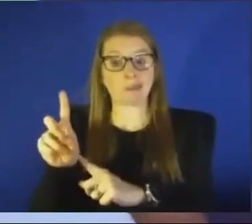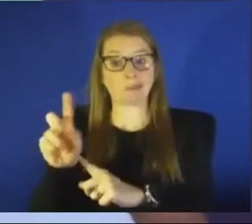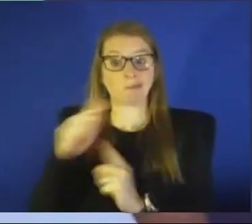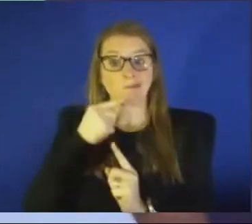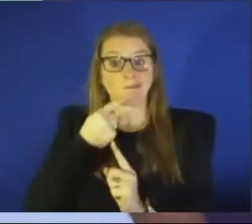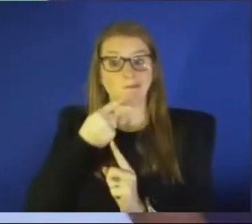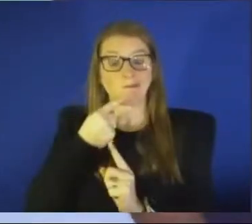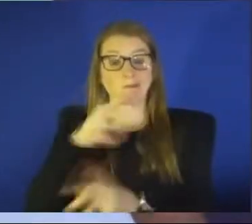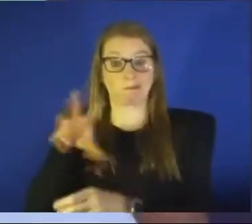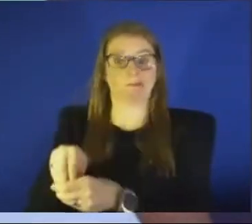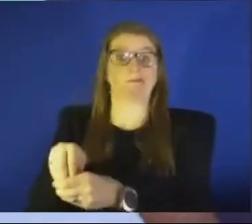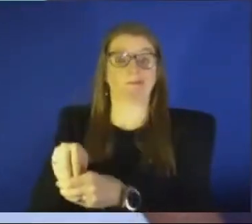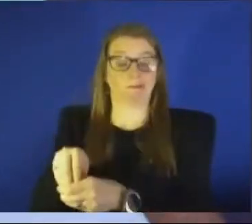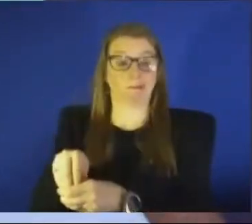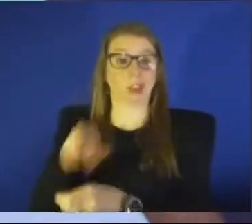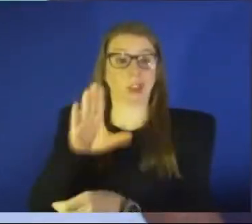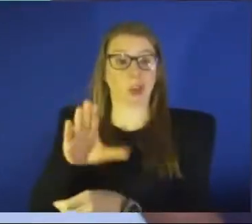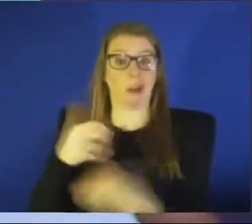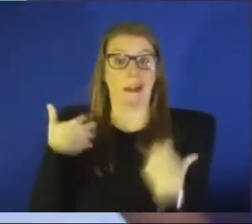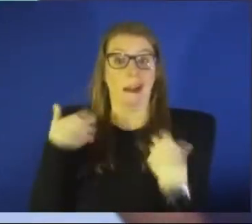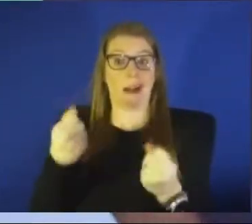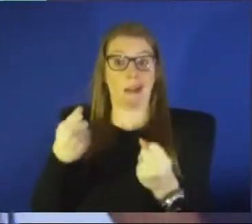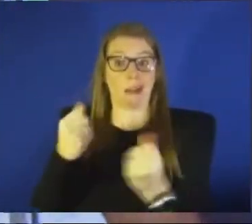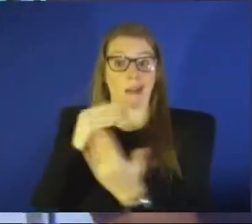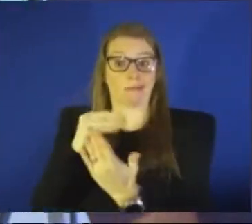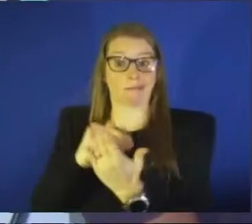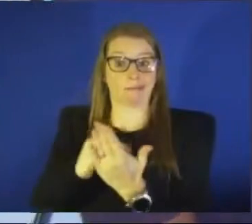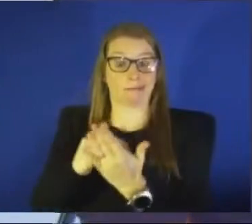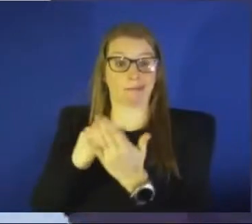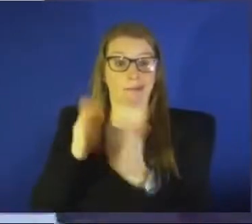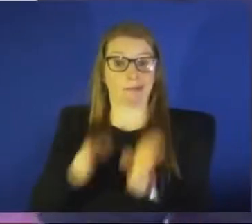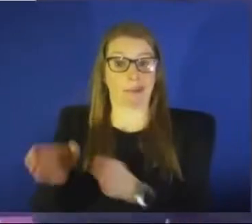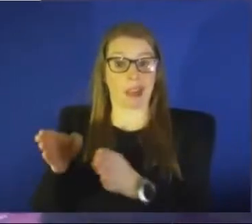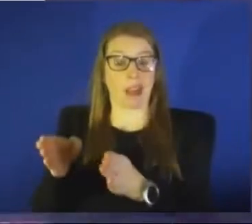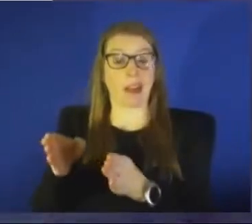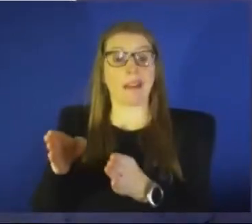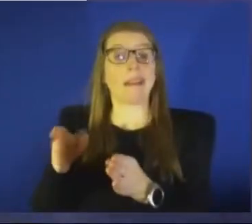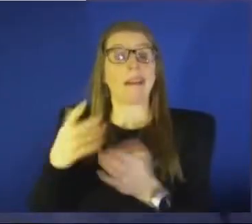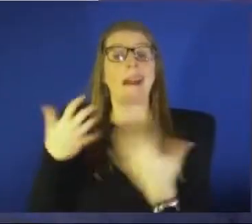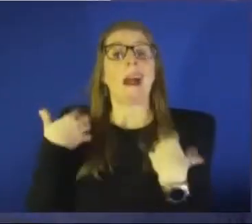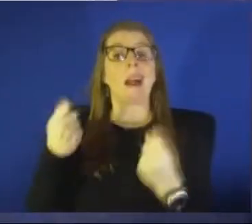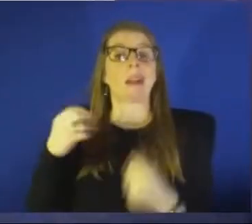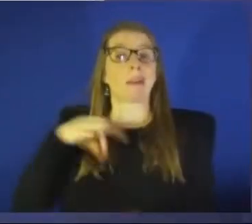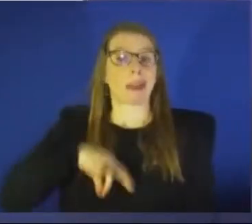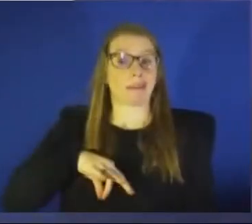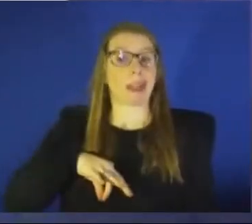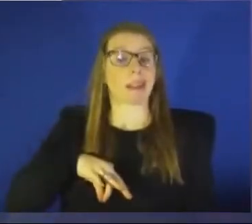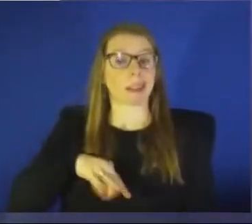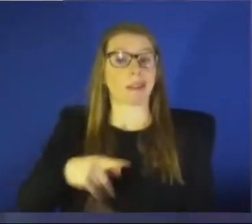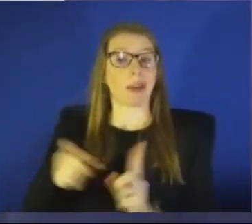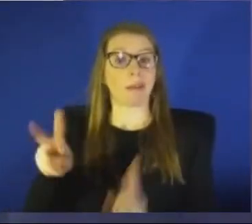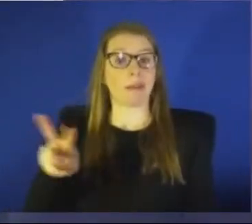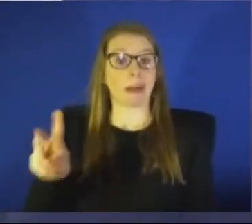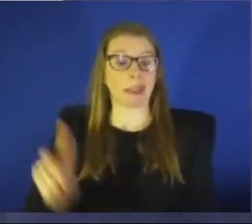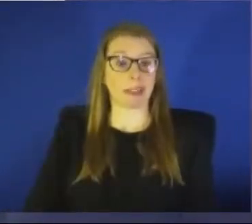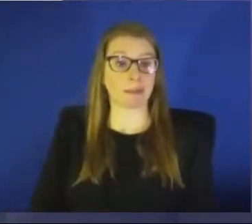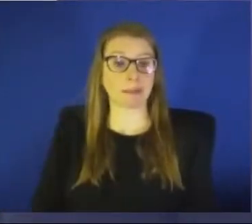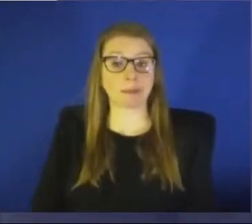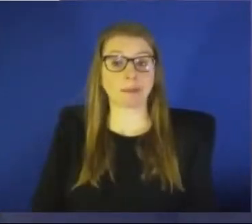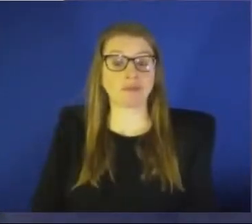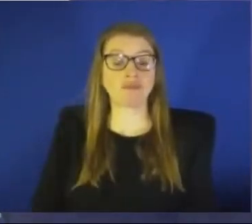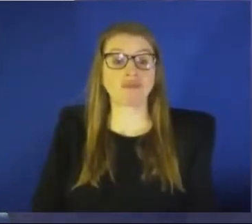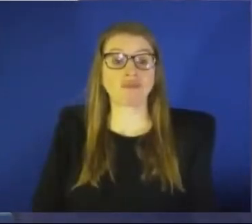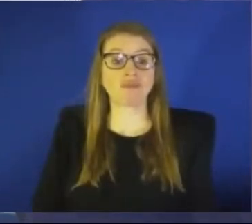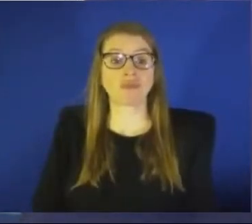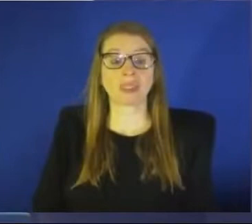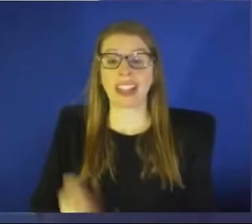your health regimen. Yeah, right. Yeah, no, we're finding that it has a lot of health benefits. Certainly, like I was talking about, if there's anything, moderation. Going